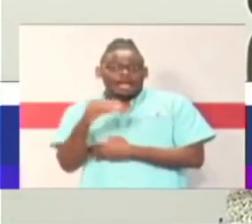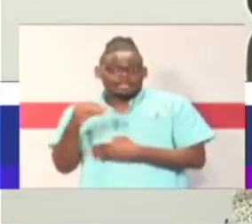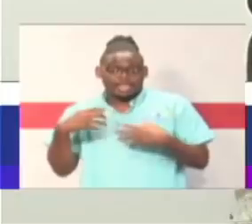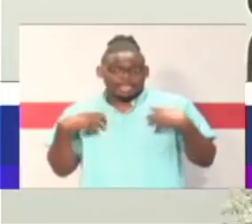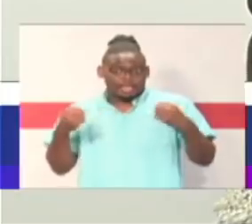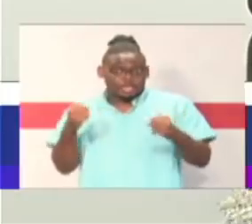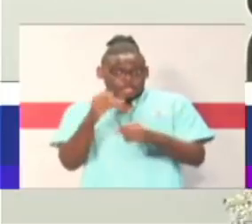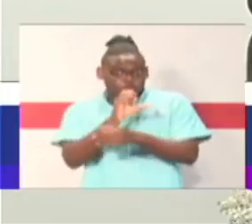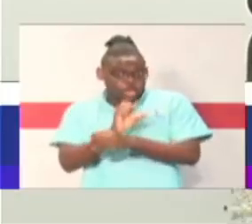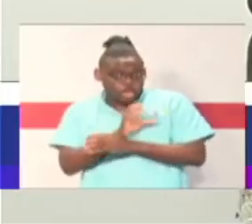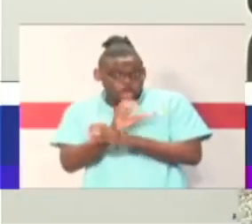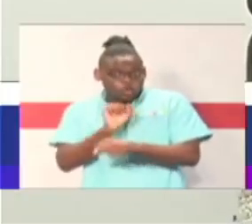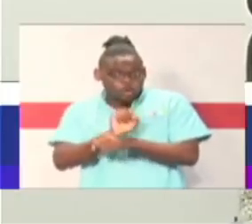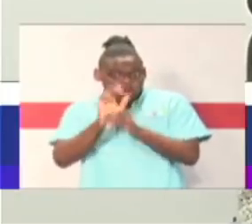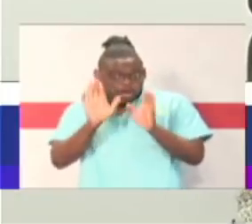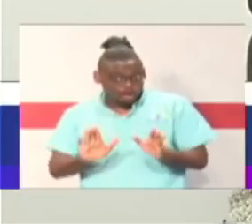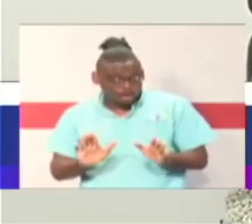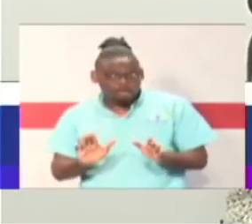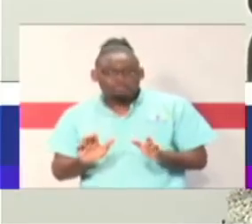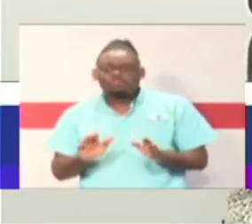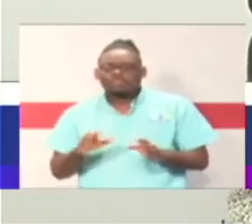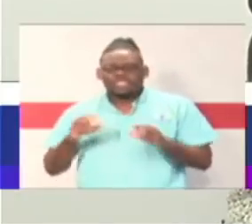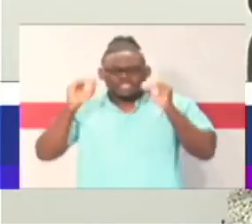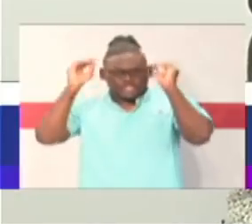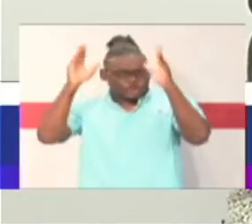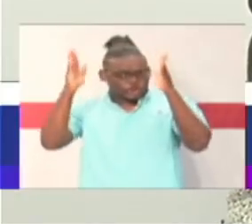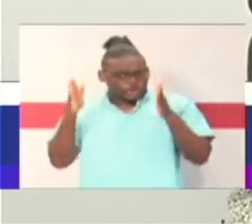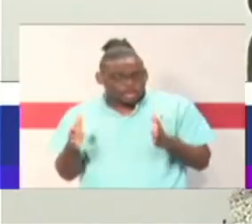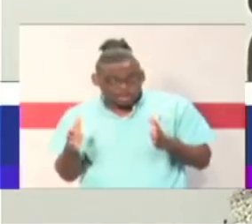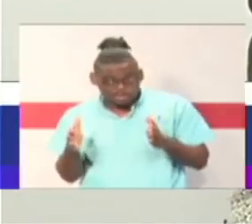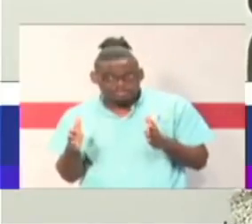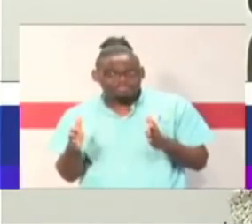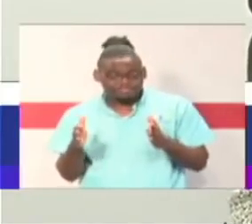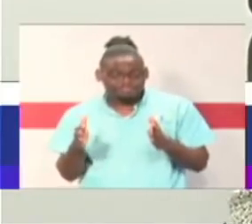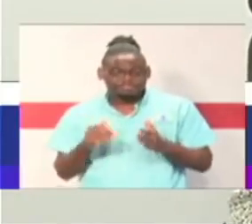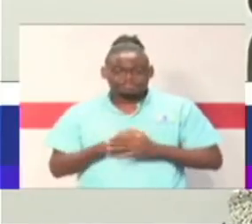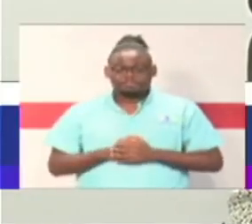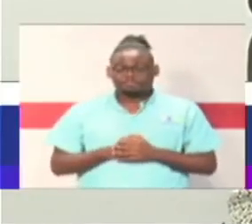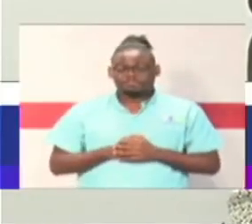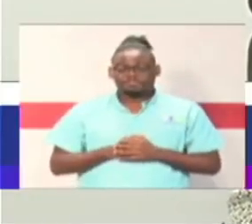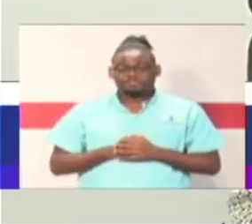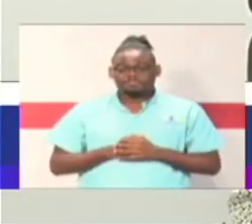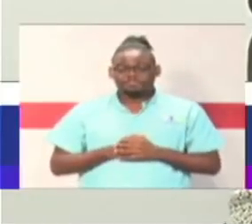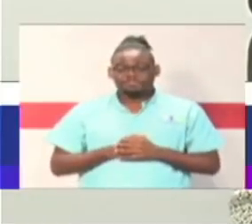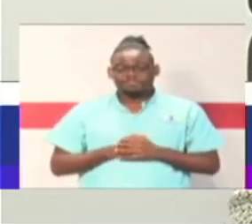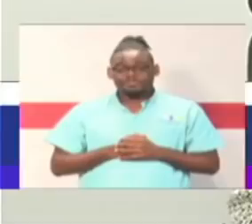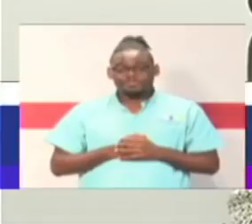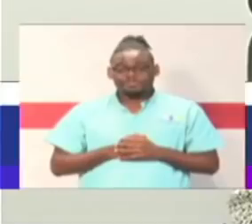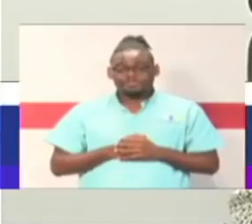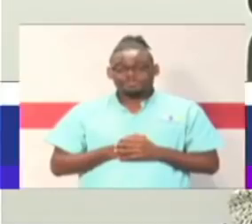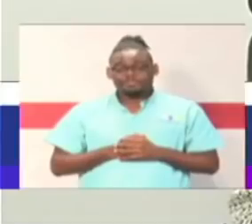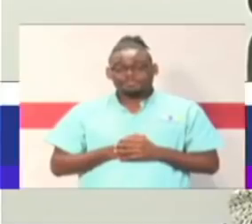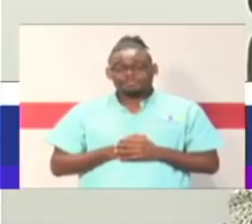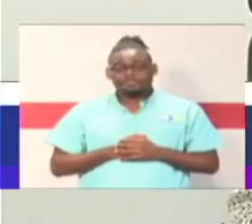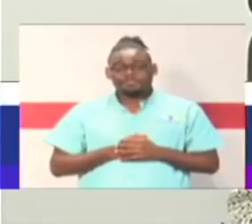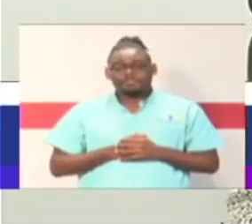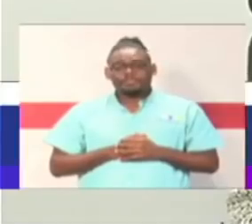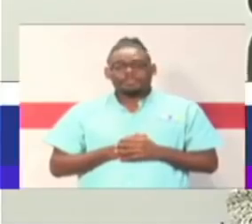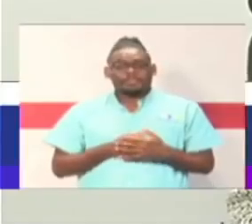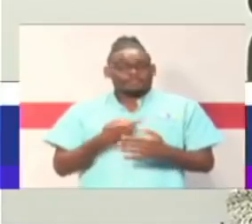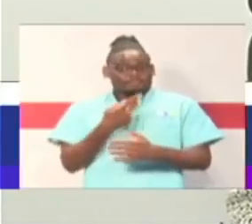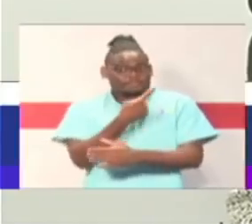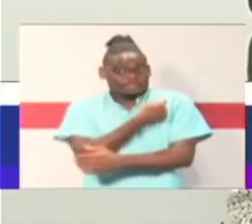workers and teachers and persons who are considered essential frontline. Vaccines prevent avoidable